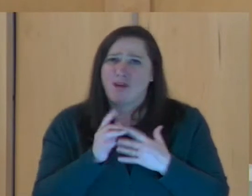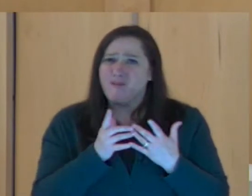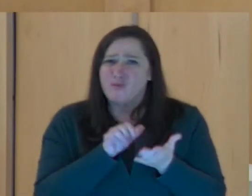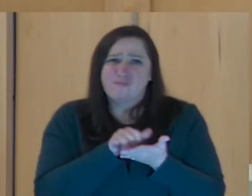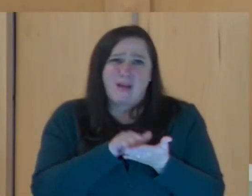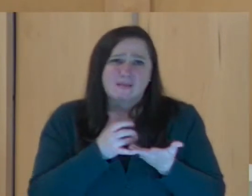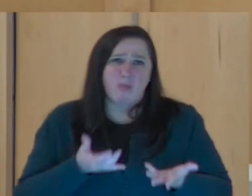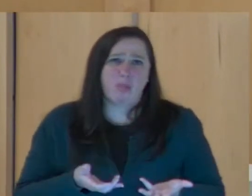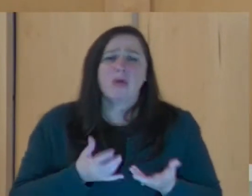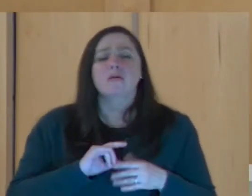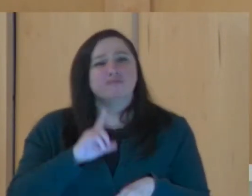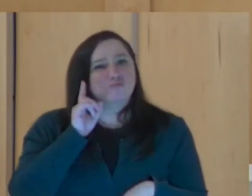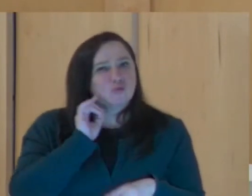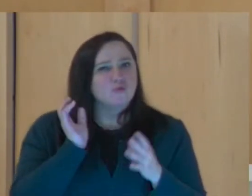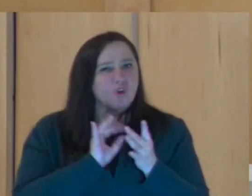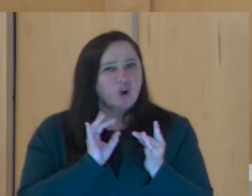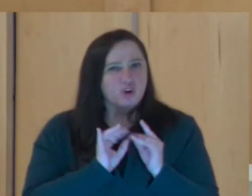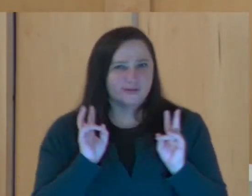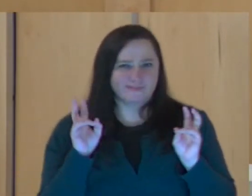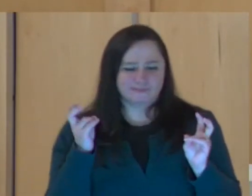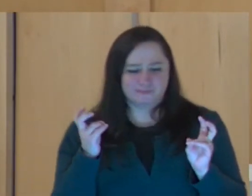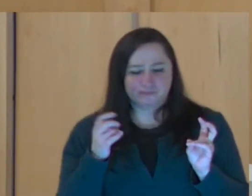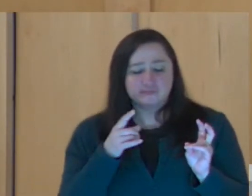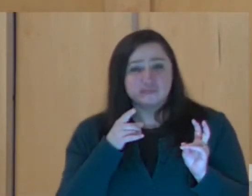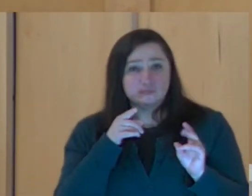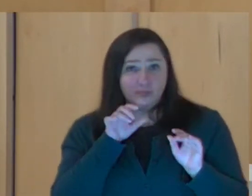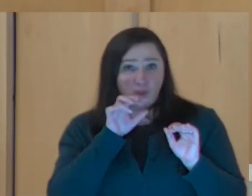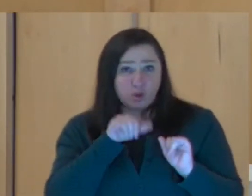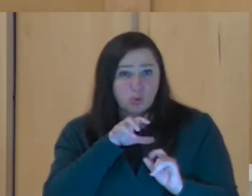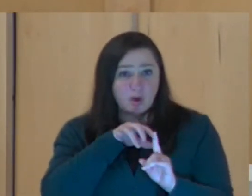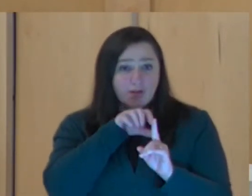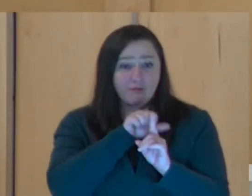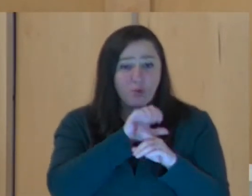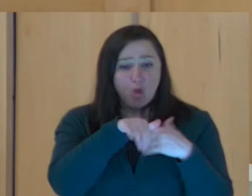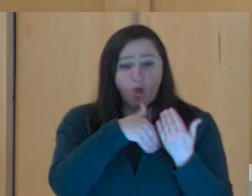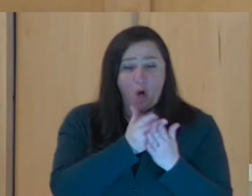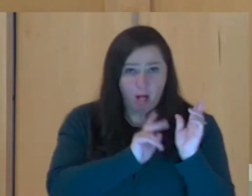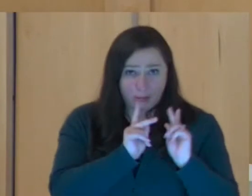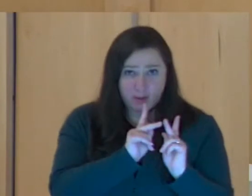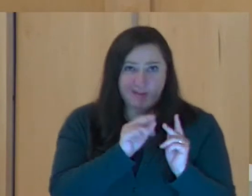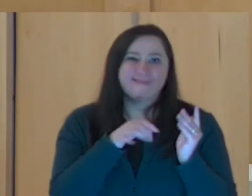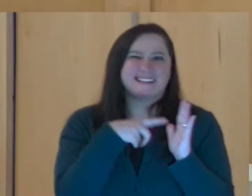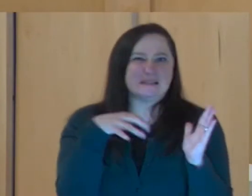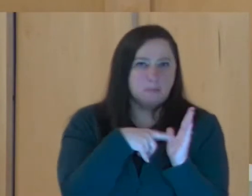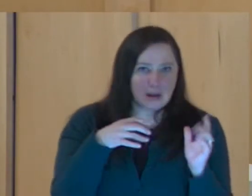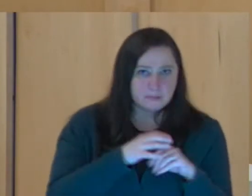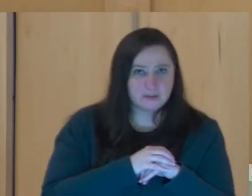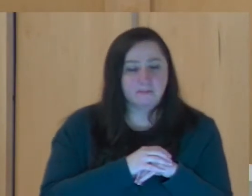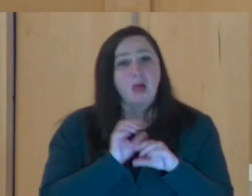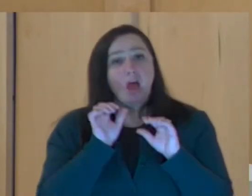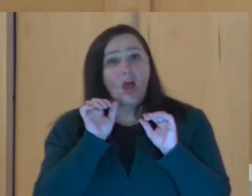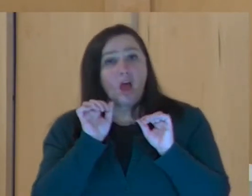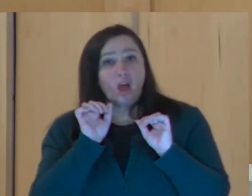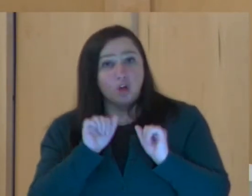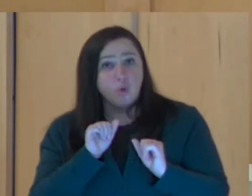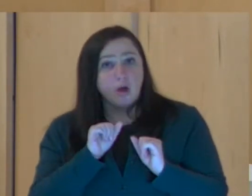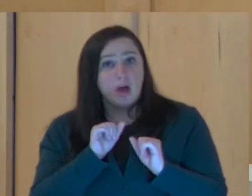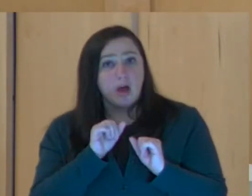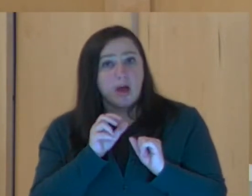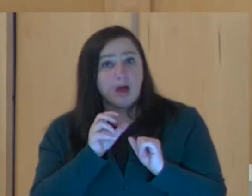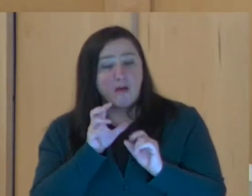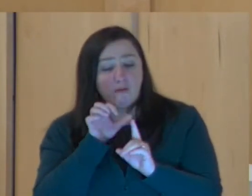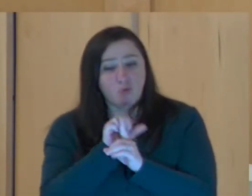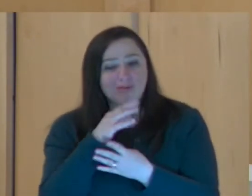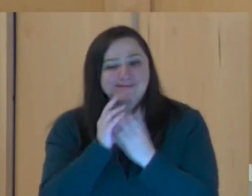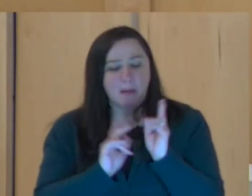saying, you can fool all the people sometime, you can fool some of the people